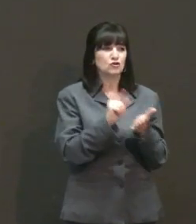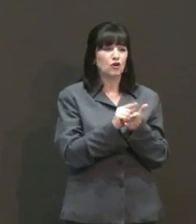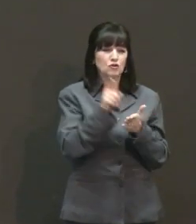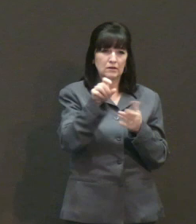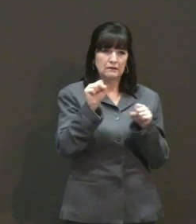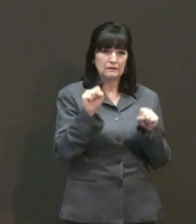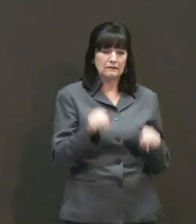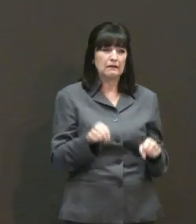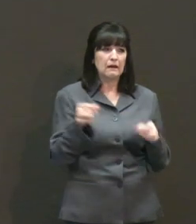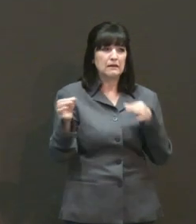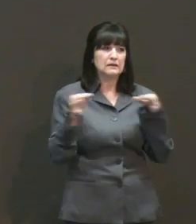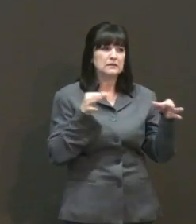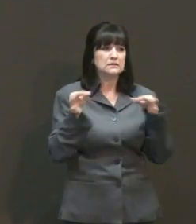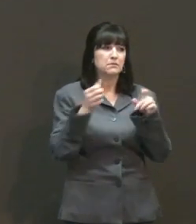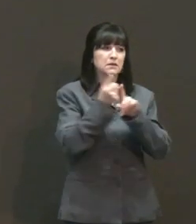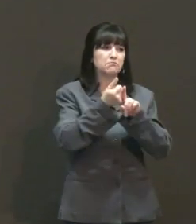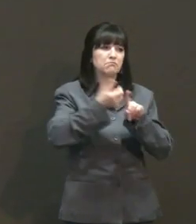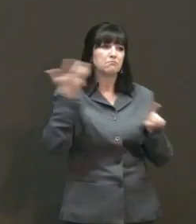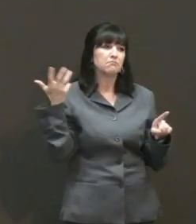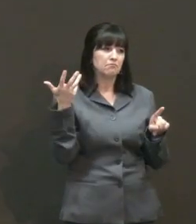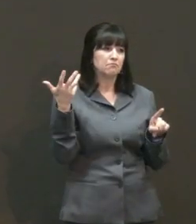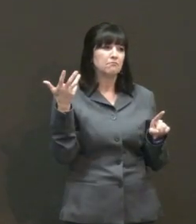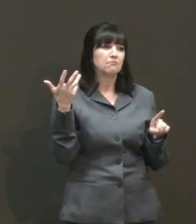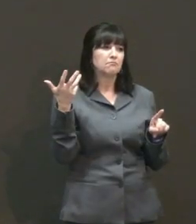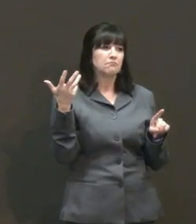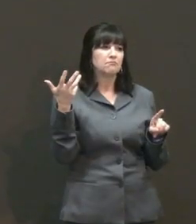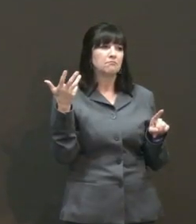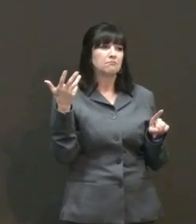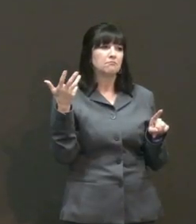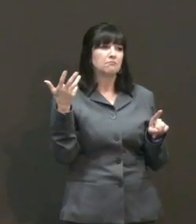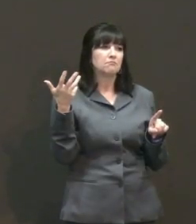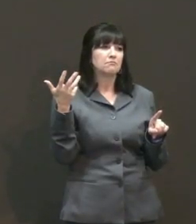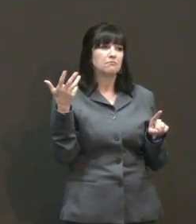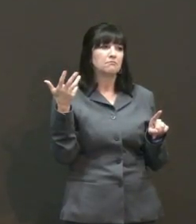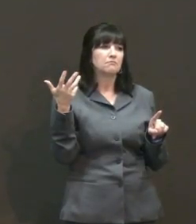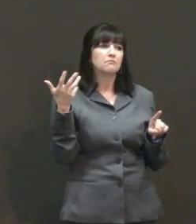more about why we've not been